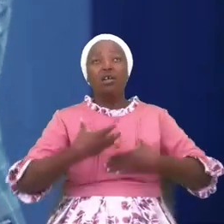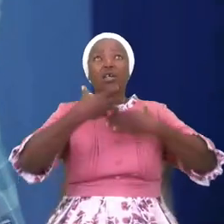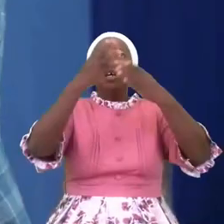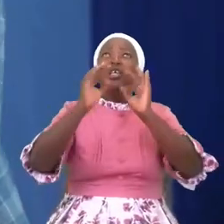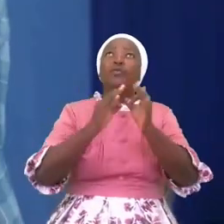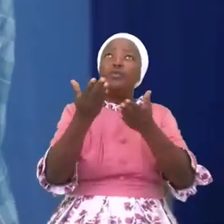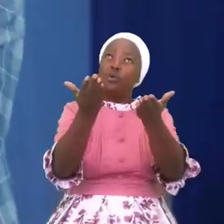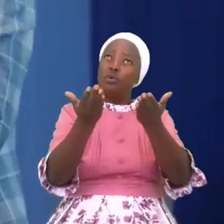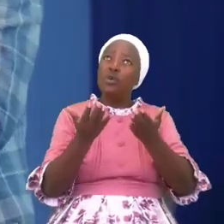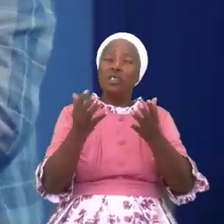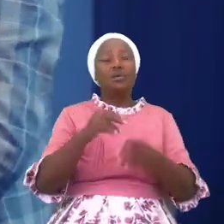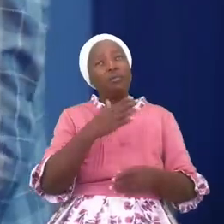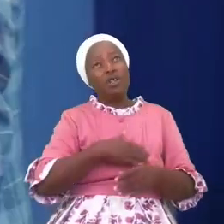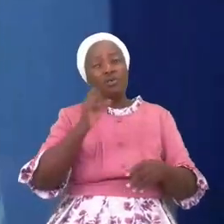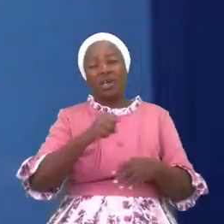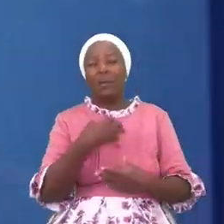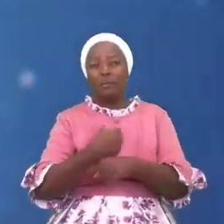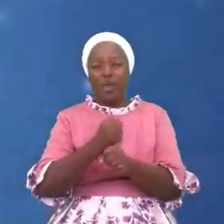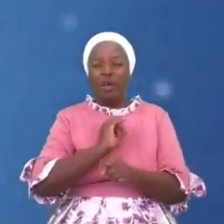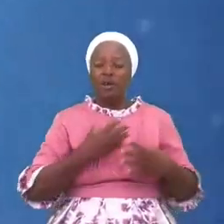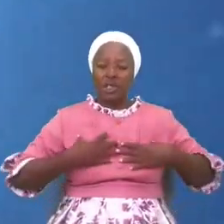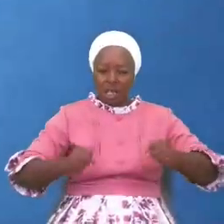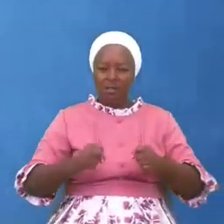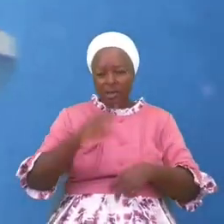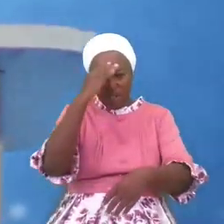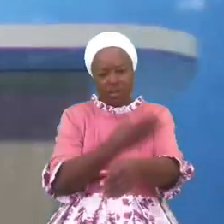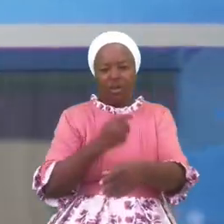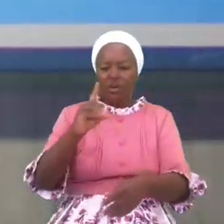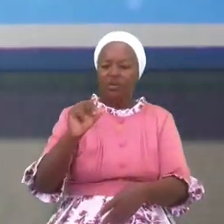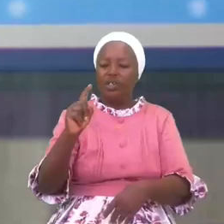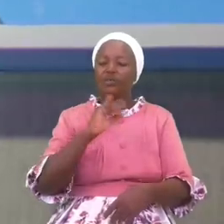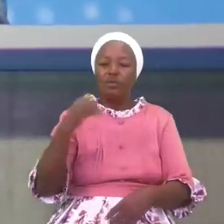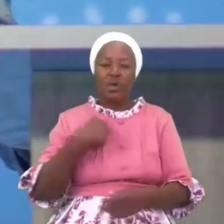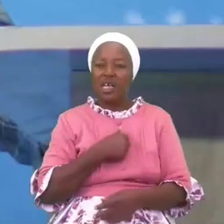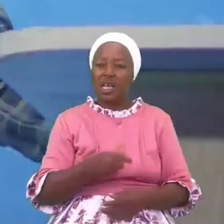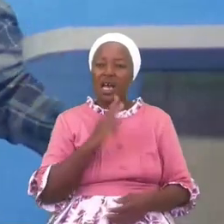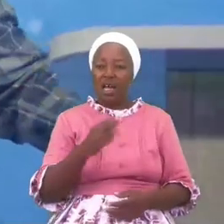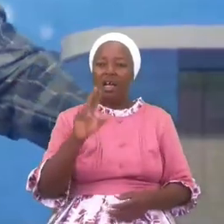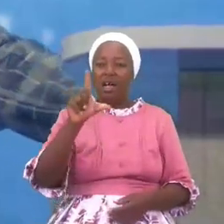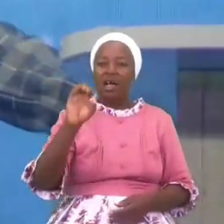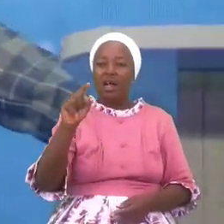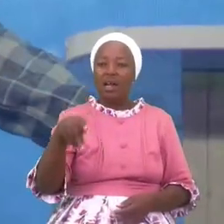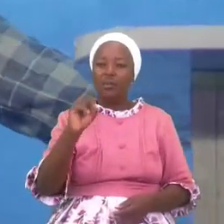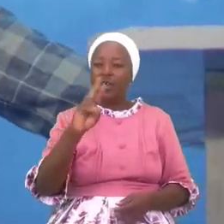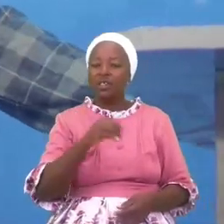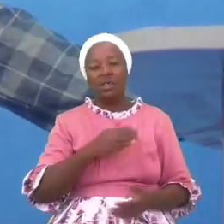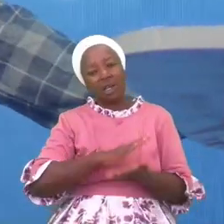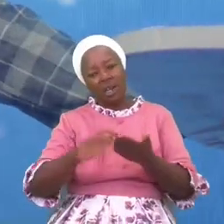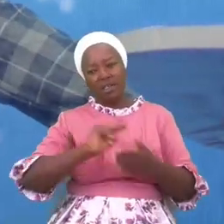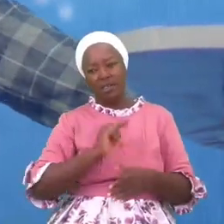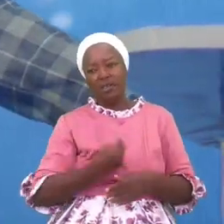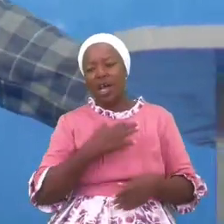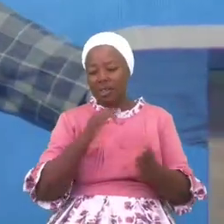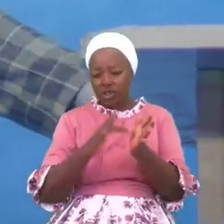We're lepers, cleanse us. And Jesus said, go show yourself unto the priest. And then as they